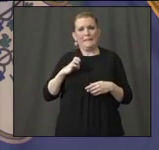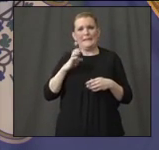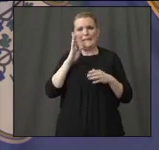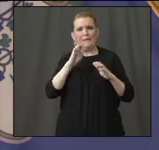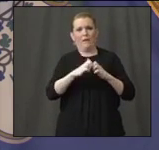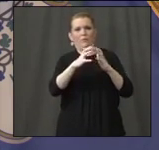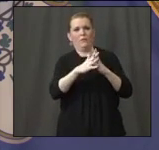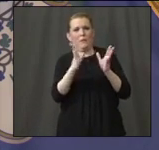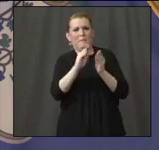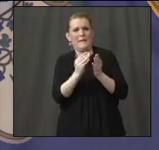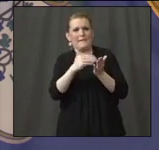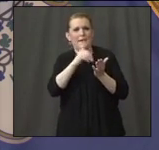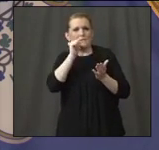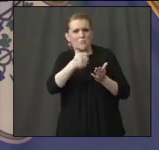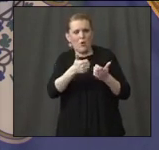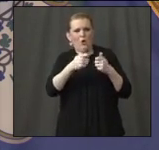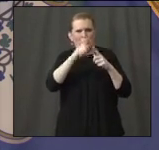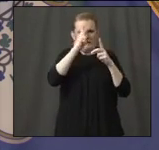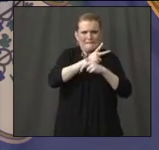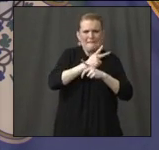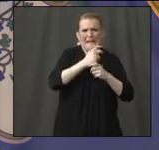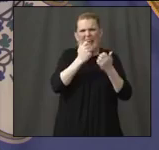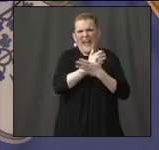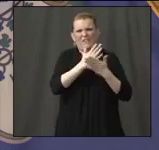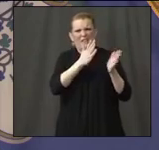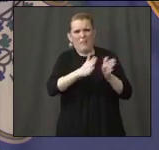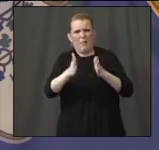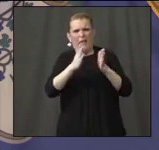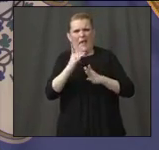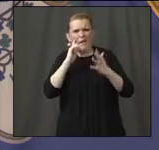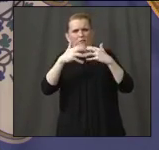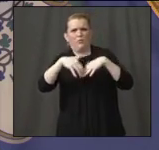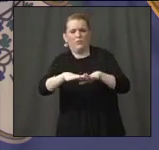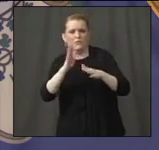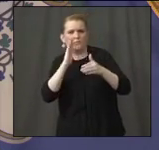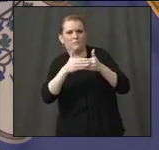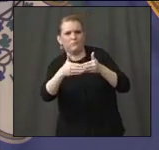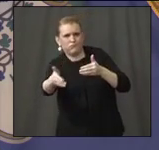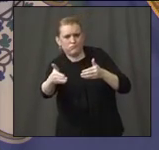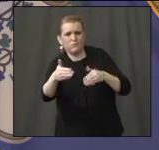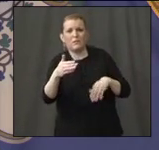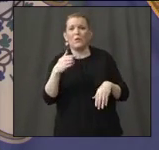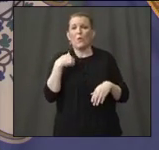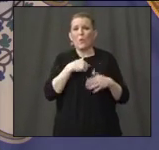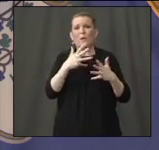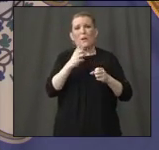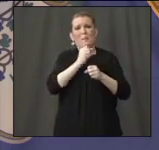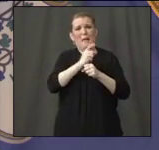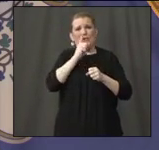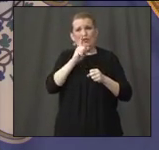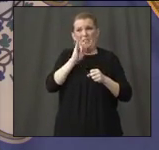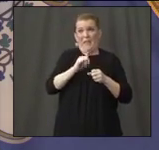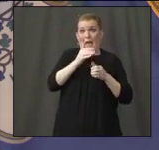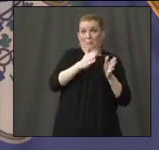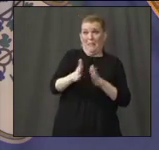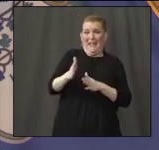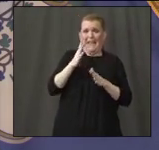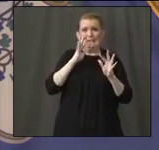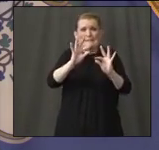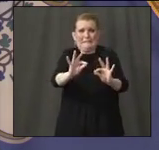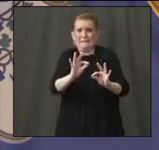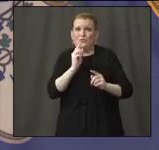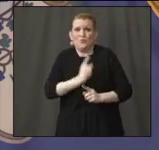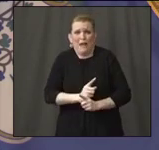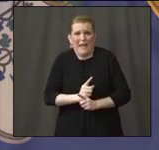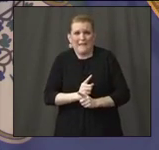got to get this right. To get it wrong would be really serious. To be premature would be really serious. To get it right, there'll be plenty of time for second